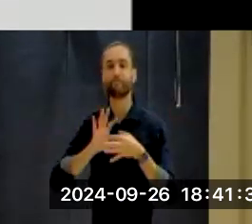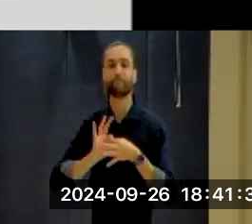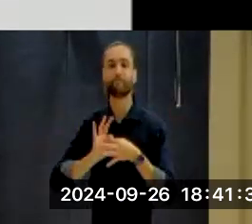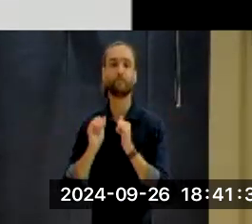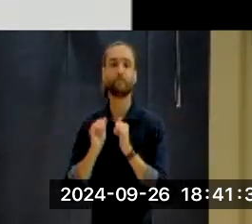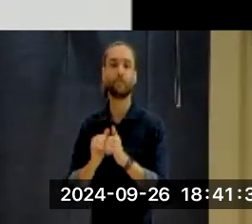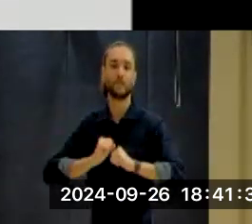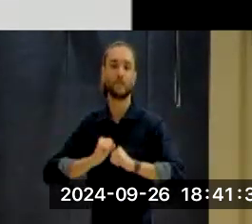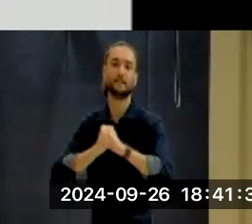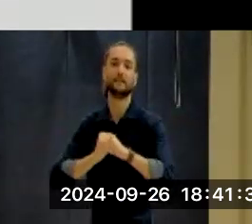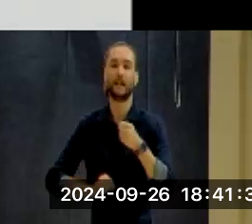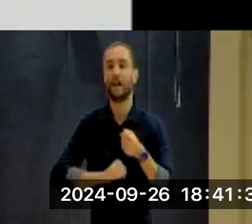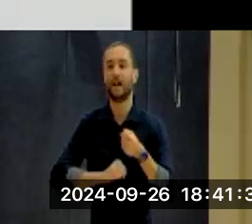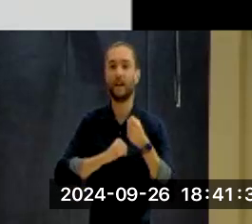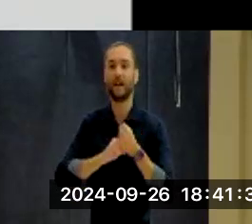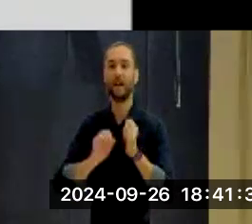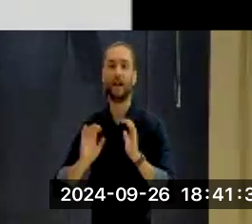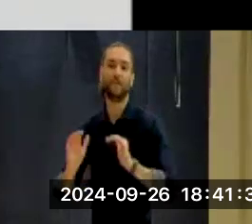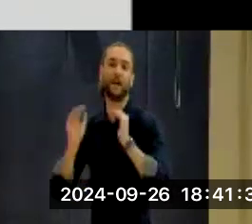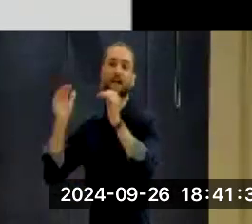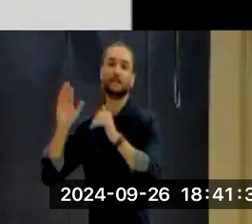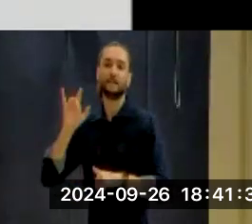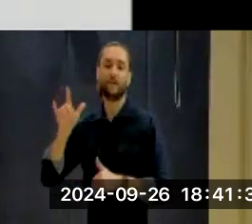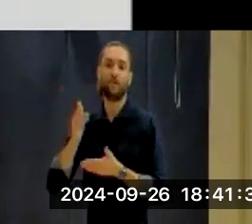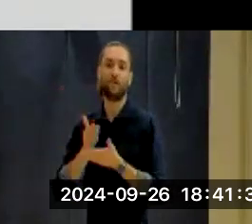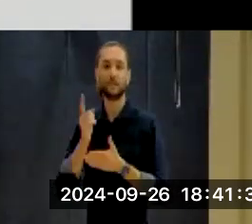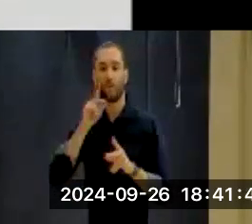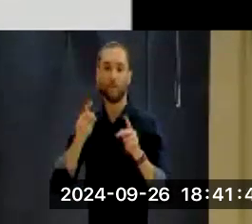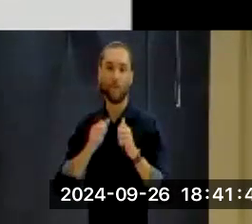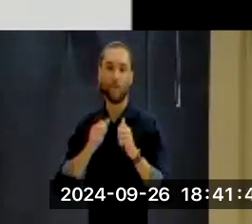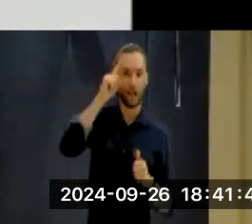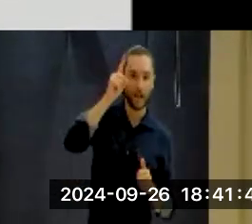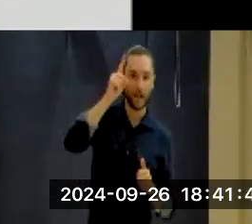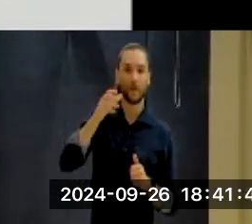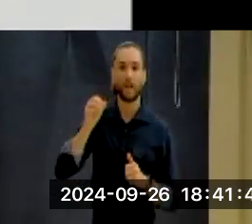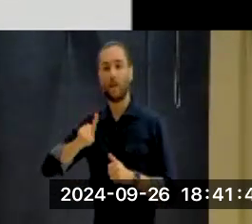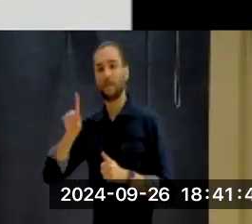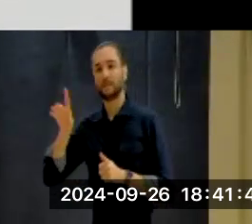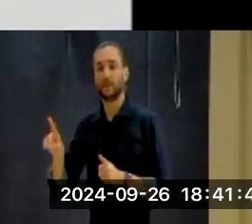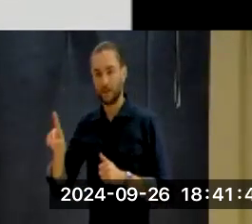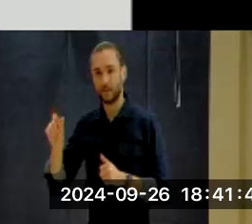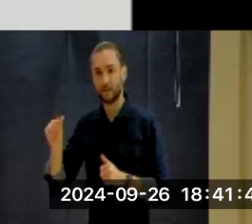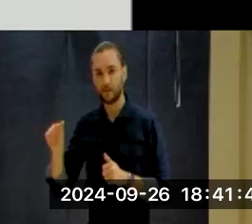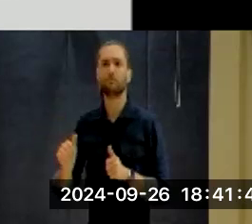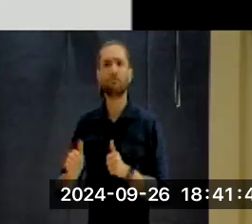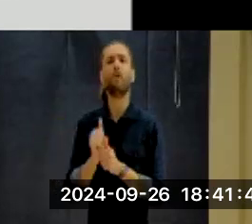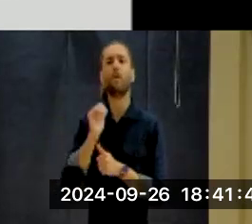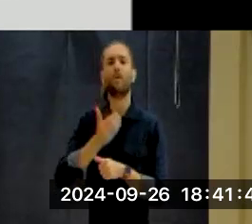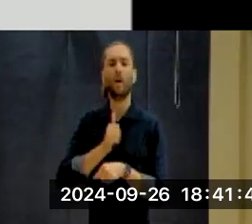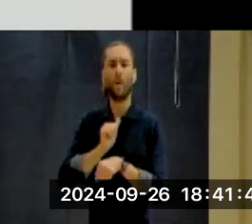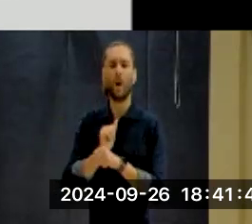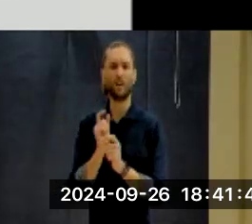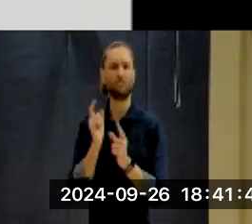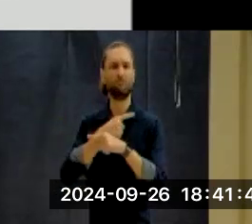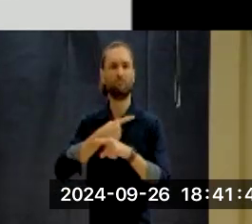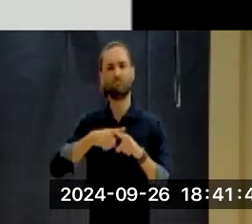and advocating and advancing civil rights for people with intellectual and developmental disabilities. And much of our work is cross-disability as well. And